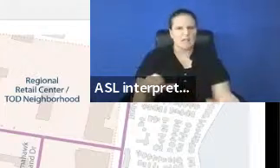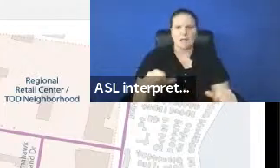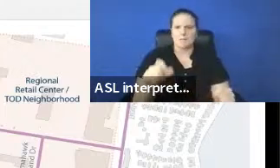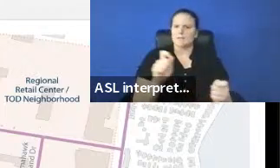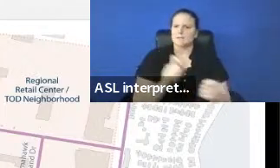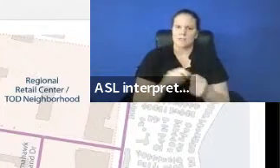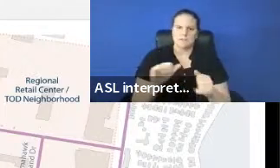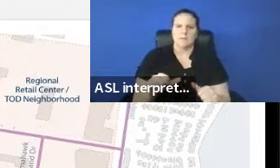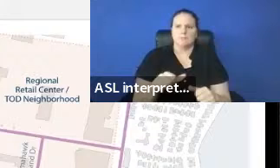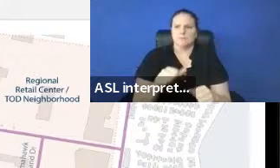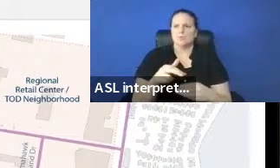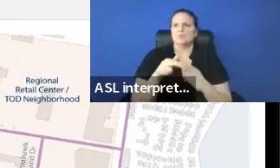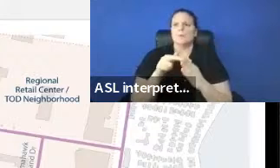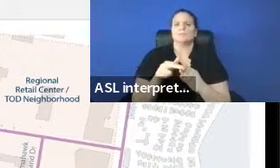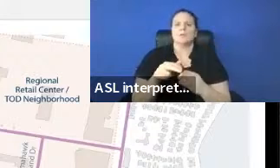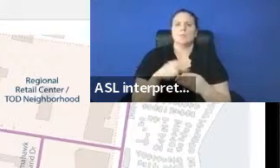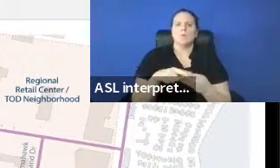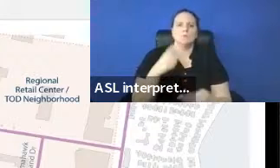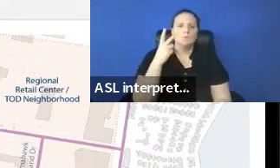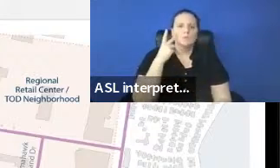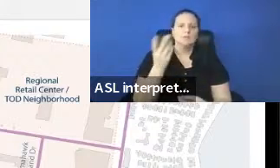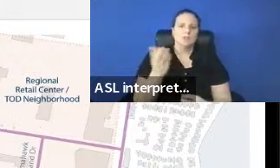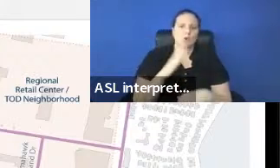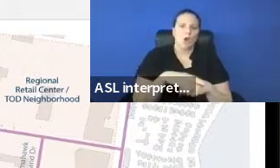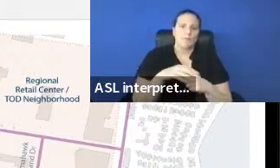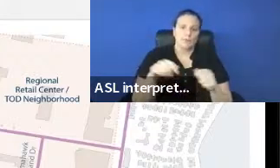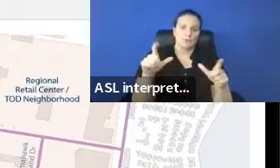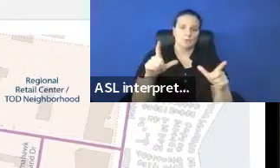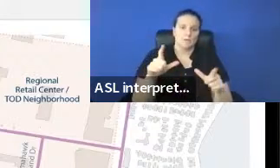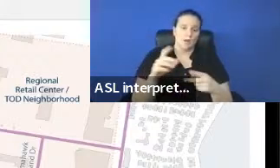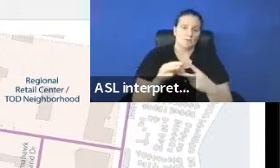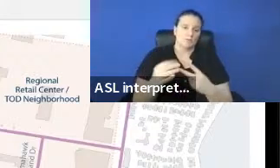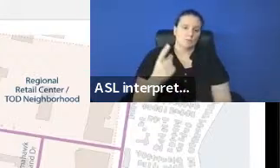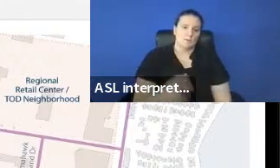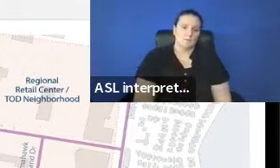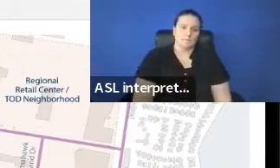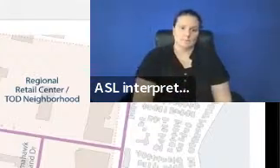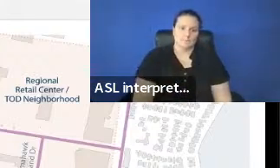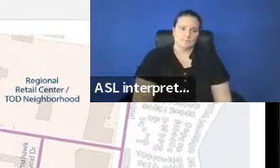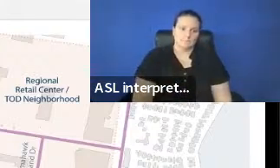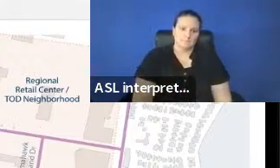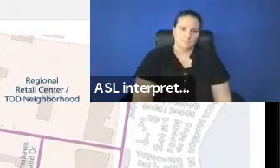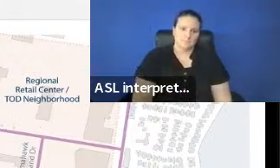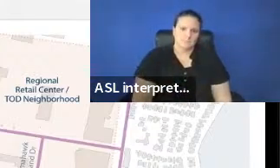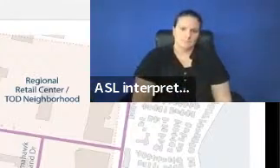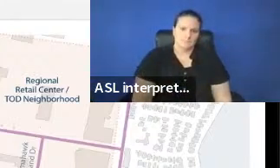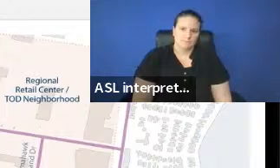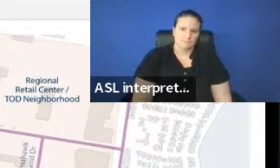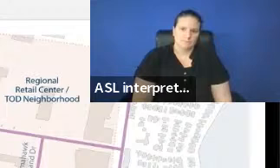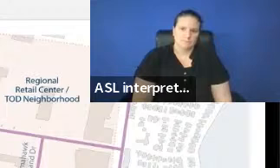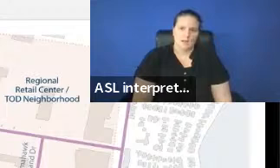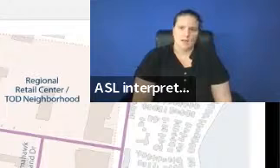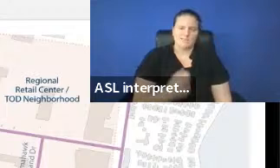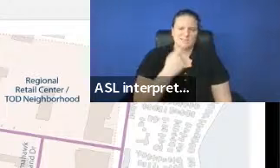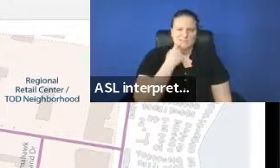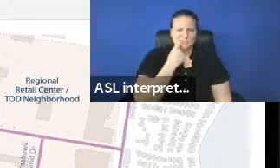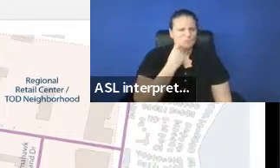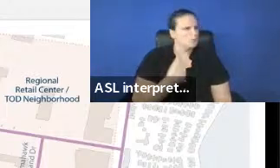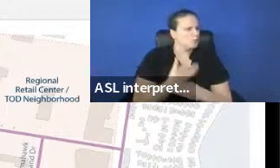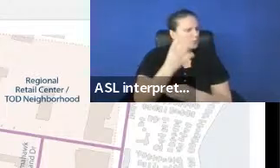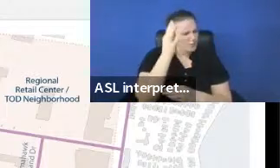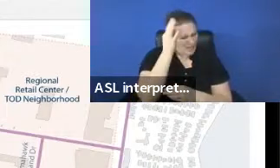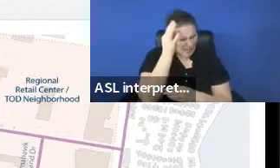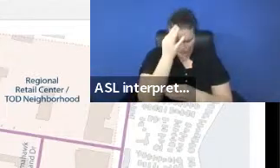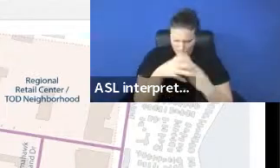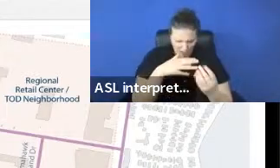should be represented by what you see here on the screen in option 1. Thank you. I just grew a few gray hairs trying to figure that out. Thanks.